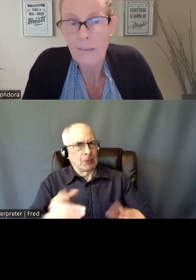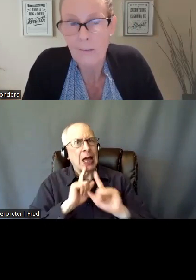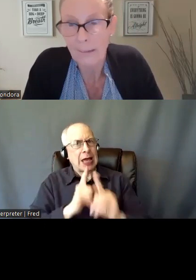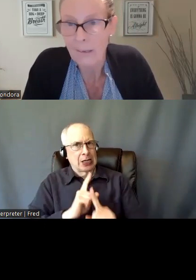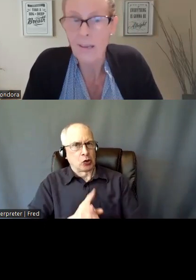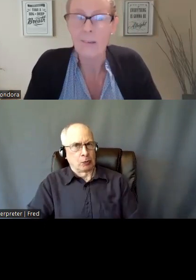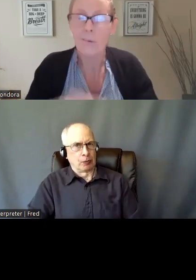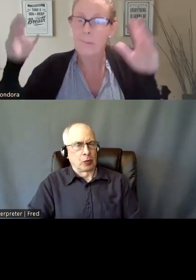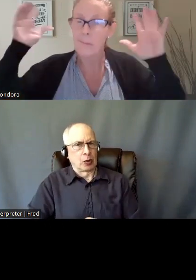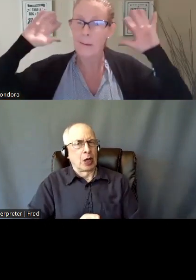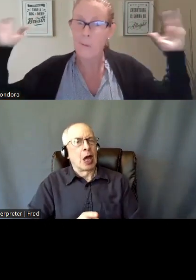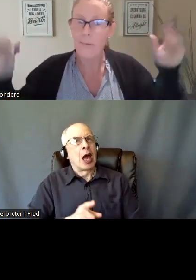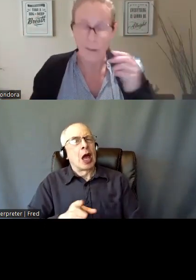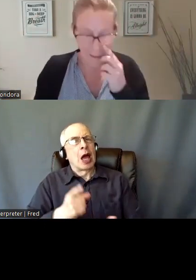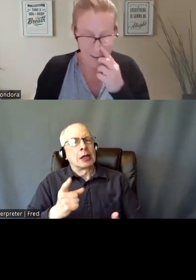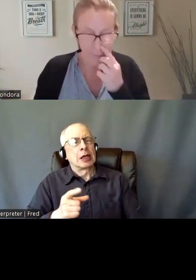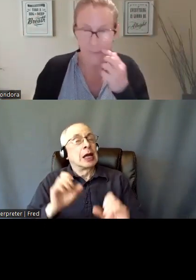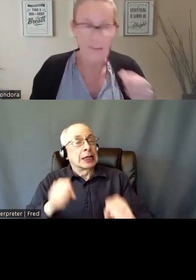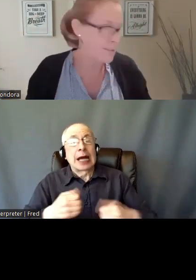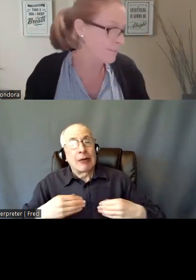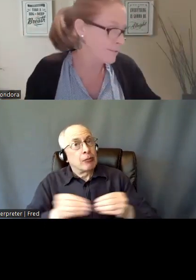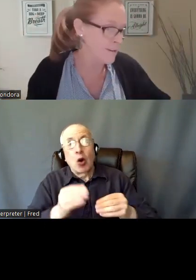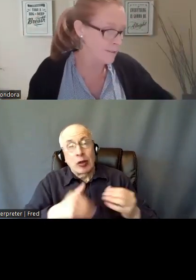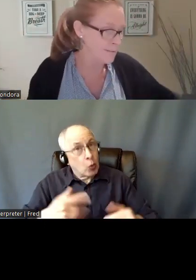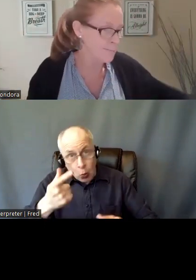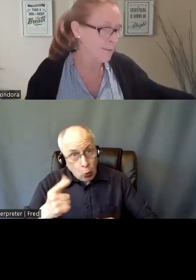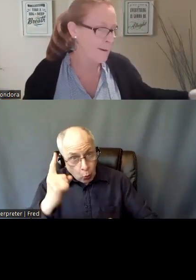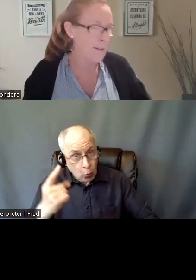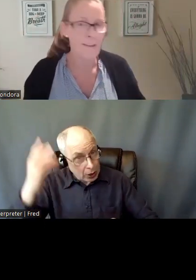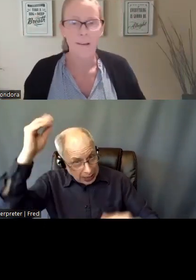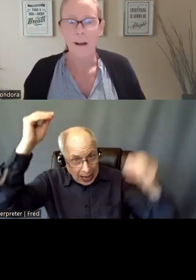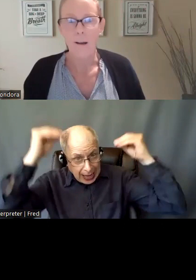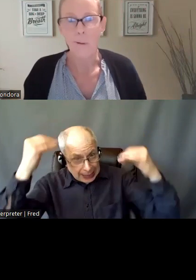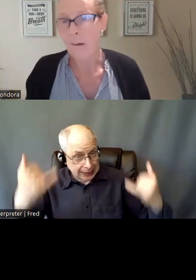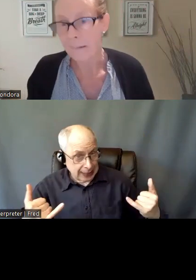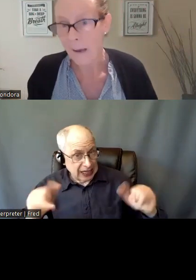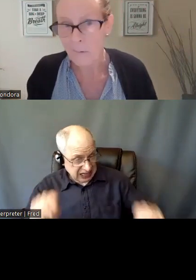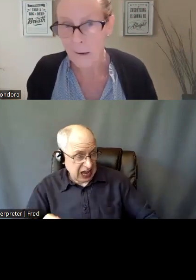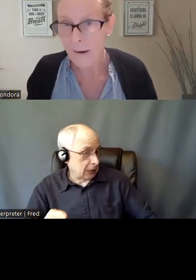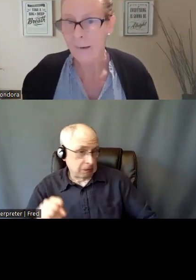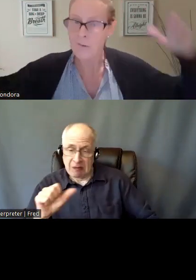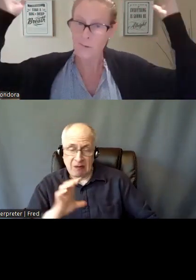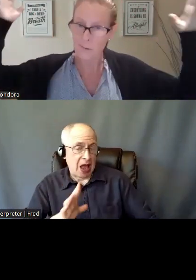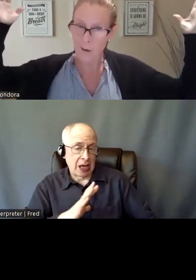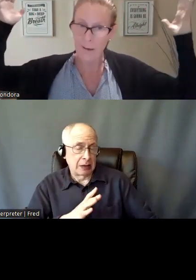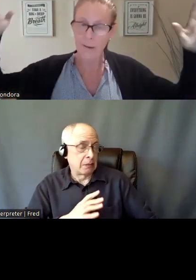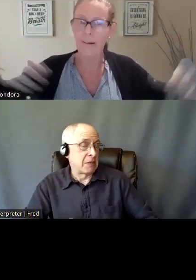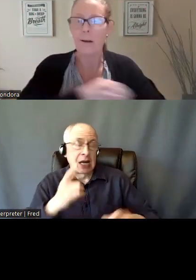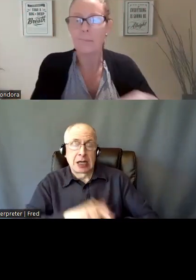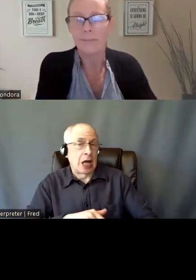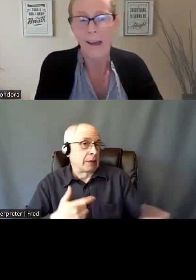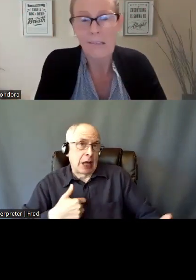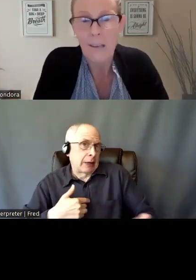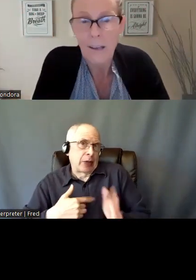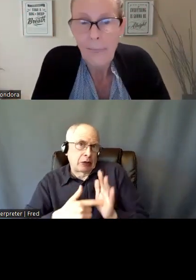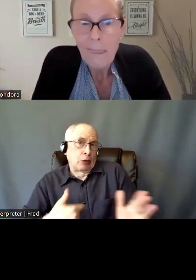you're answering this, and you can be wearing more than one hat in today's conversation, by the way. Oftentimes we are, as you just saw, I'm wearing a